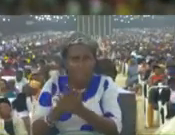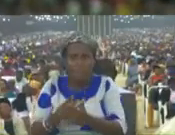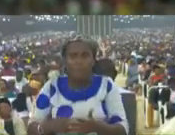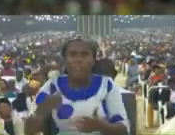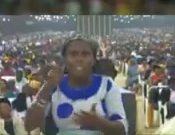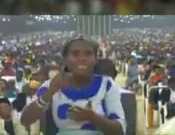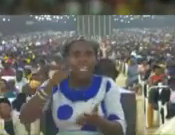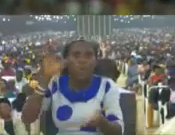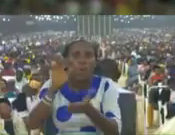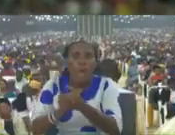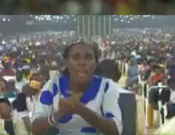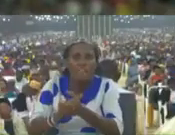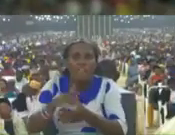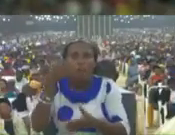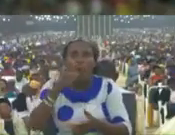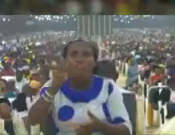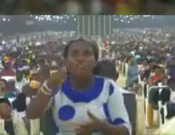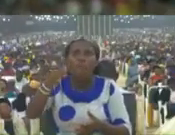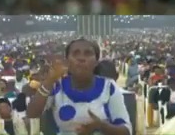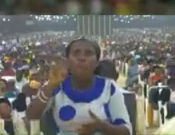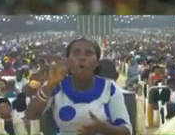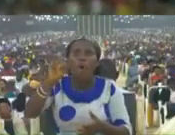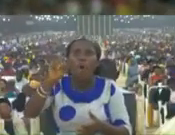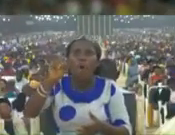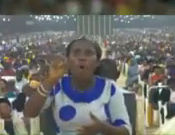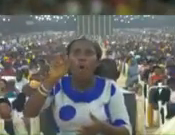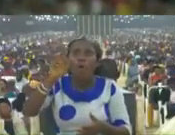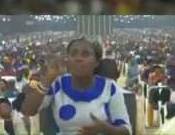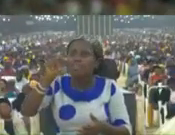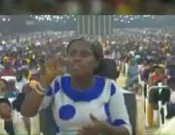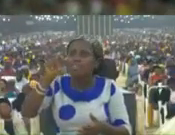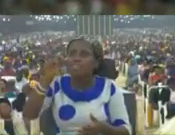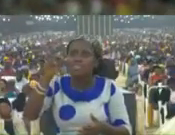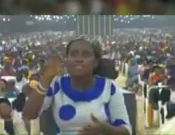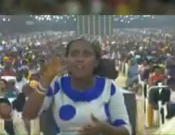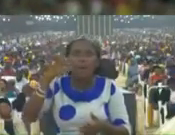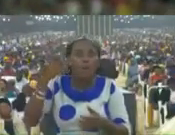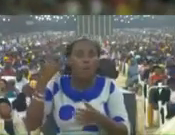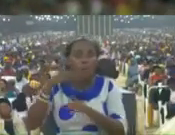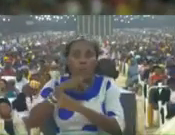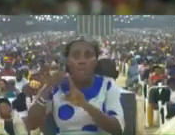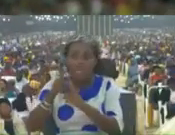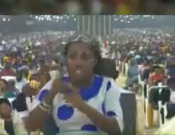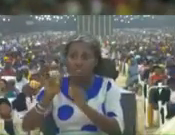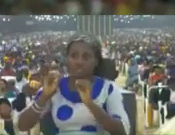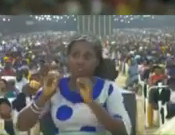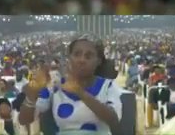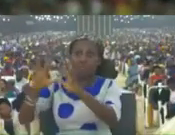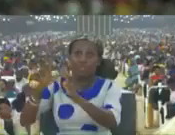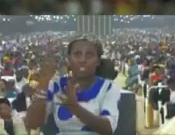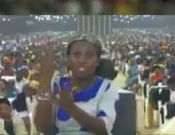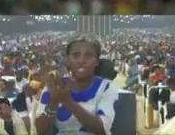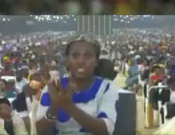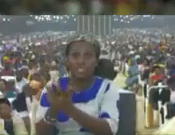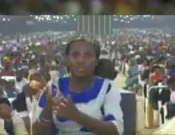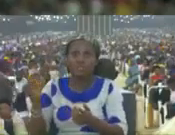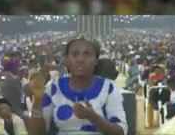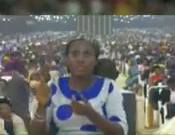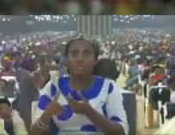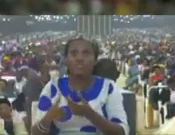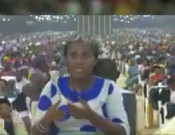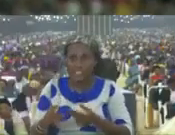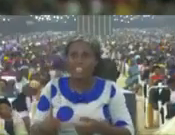of Potiphar, when she got Joseph thrown into prison by lying against him, told